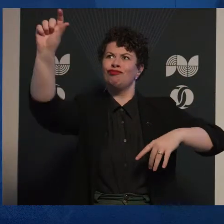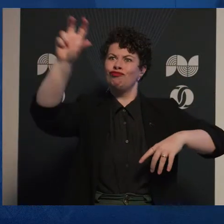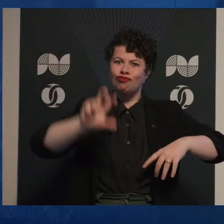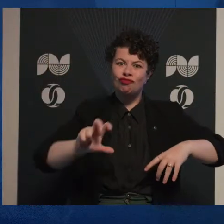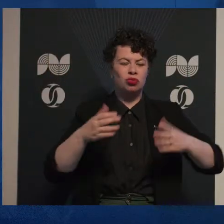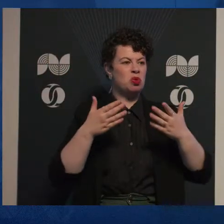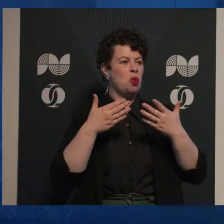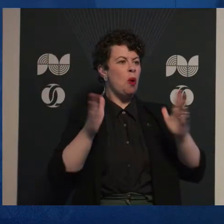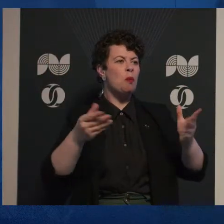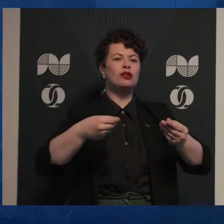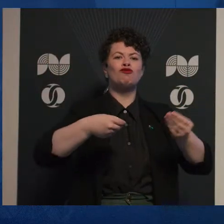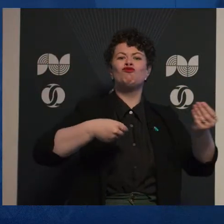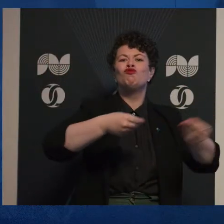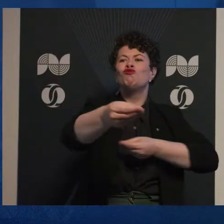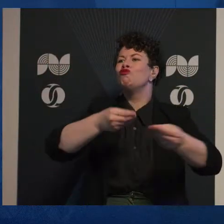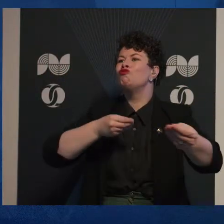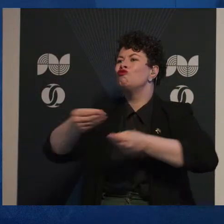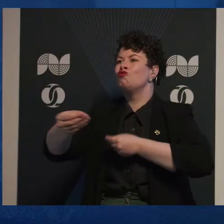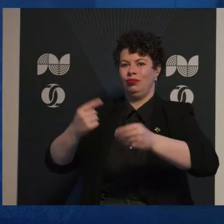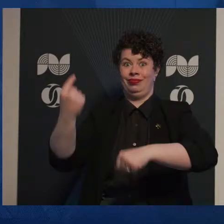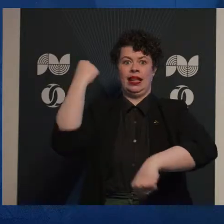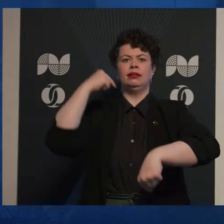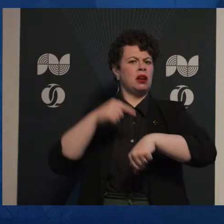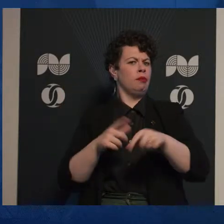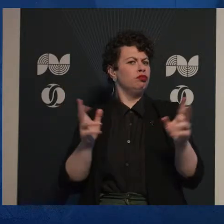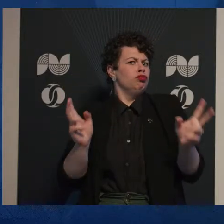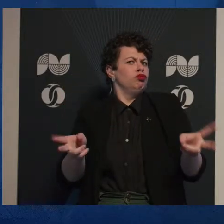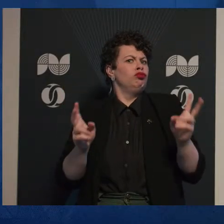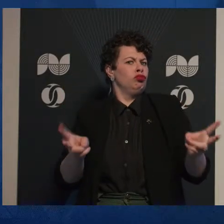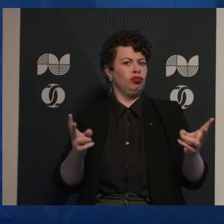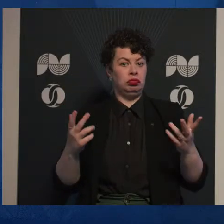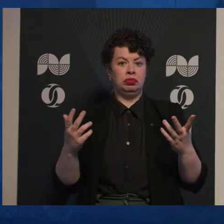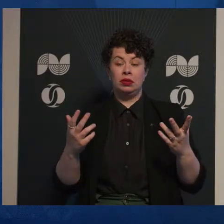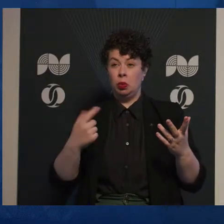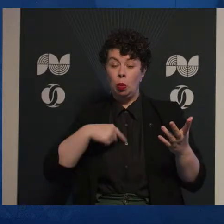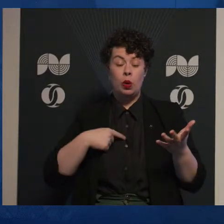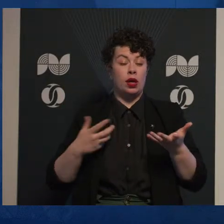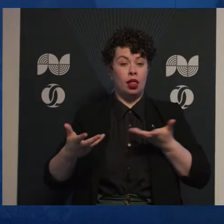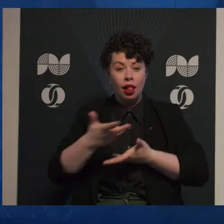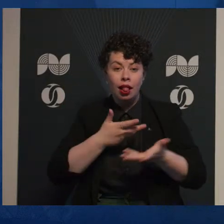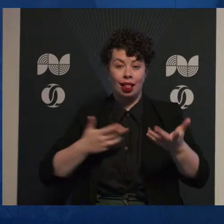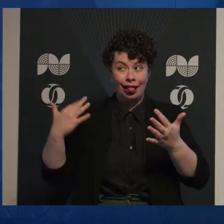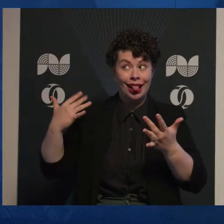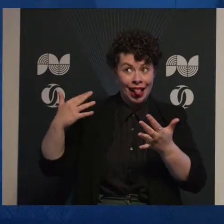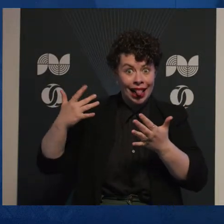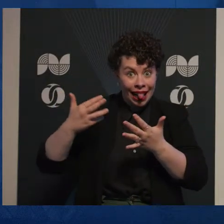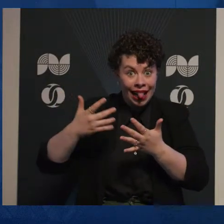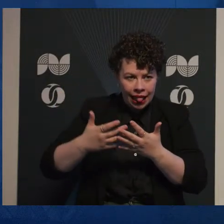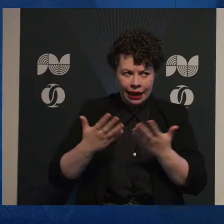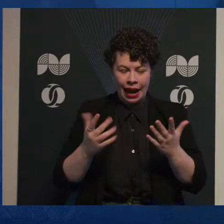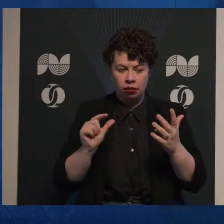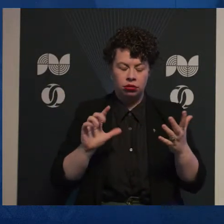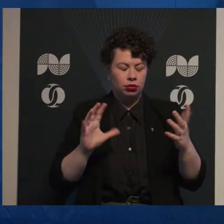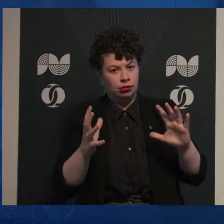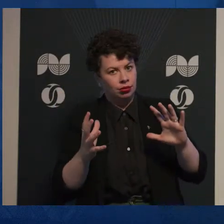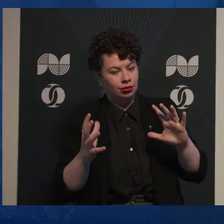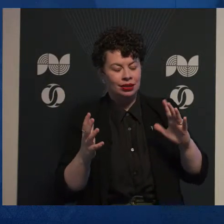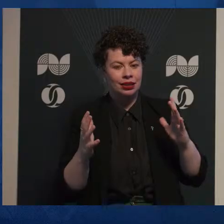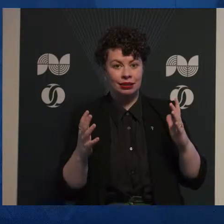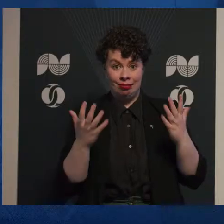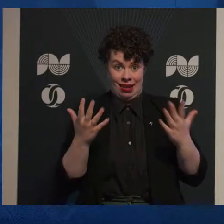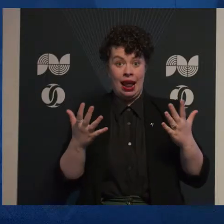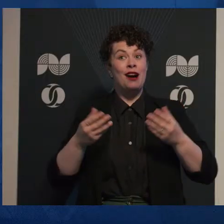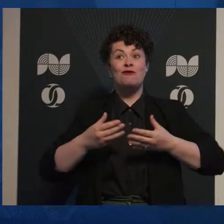open market trading order that we've all been talking so much about recently, and that we all know is